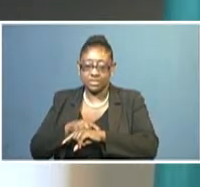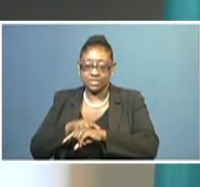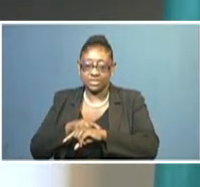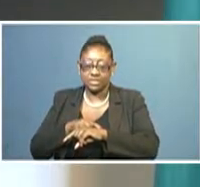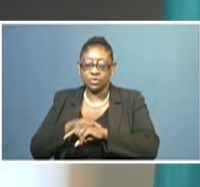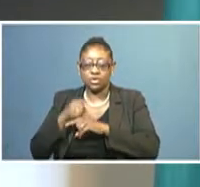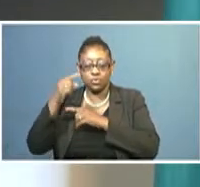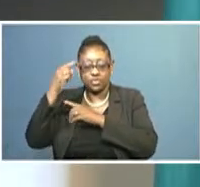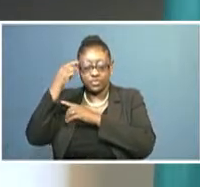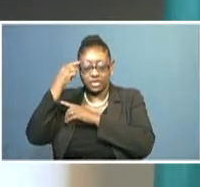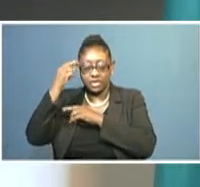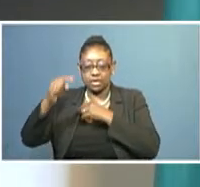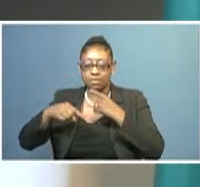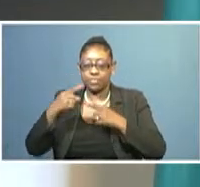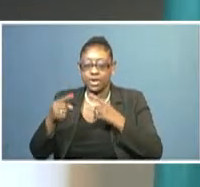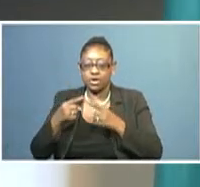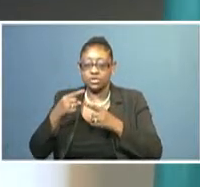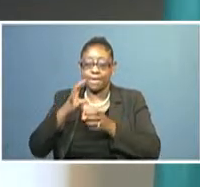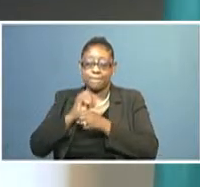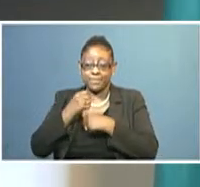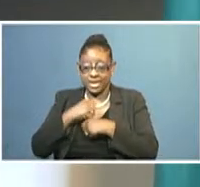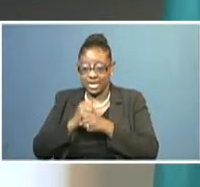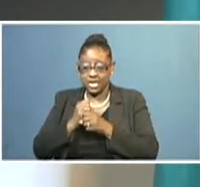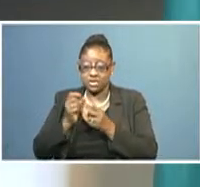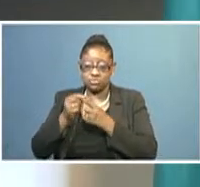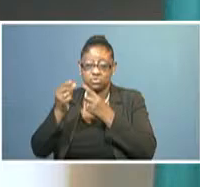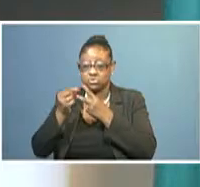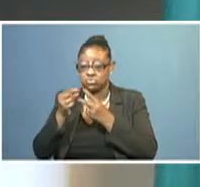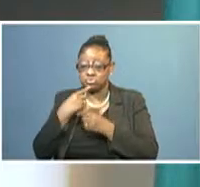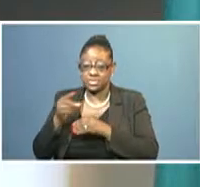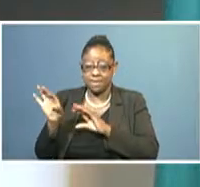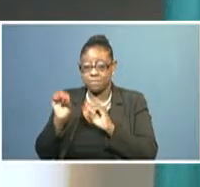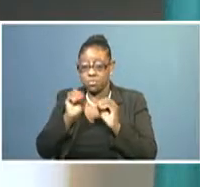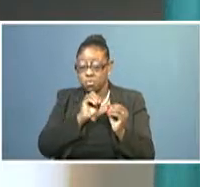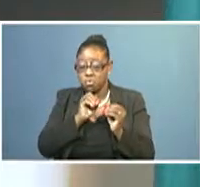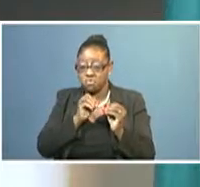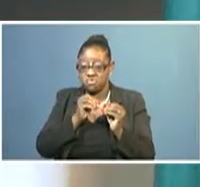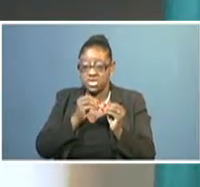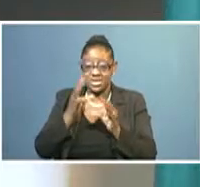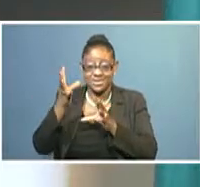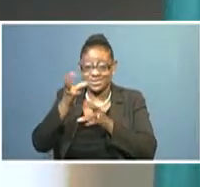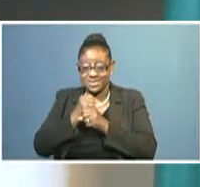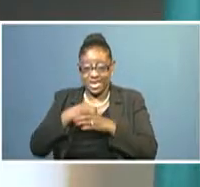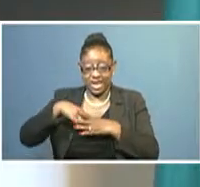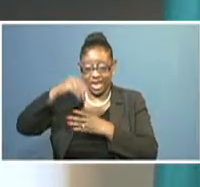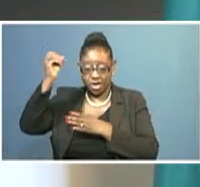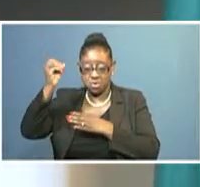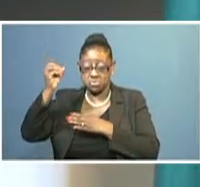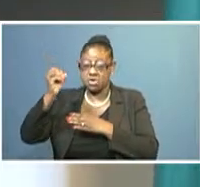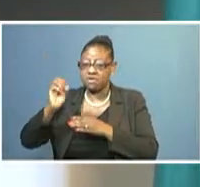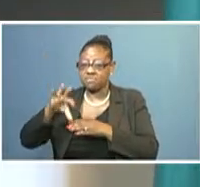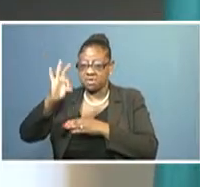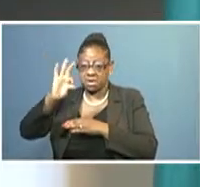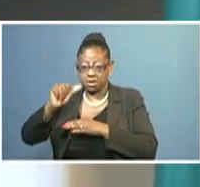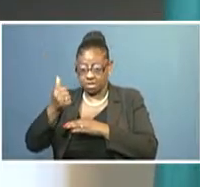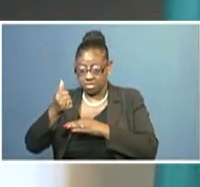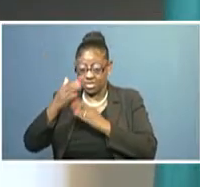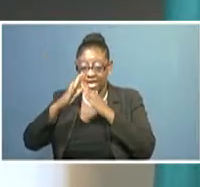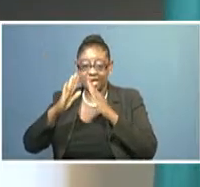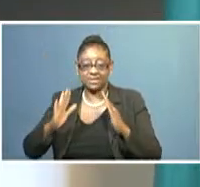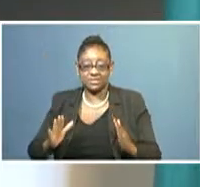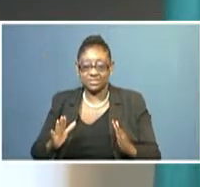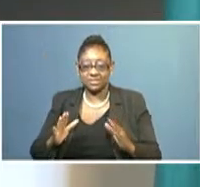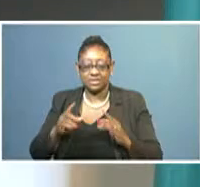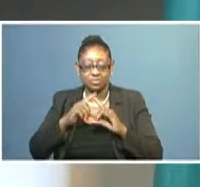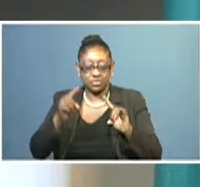consider when you make this suggestion. Well, just move on, get out, get another house. But there are children